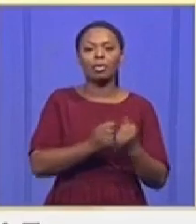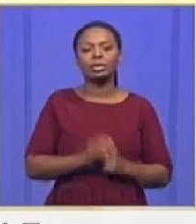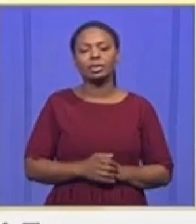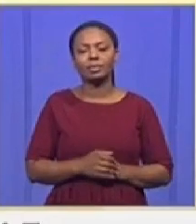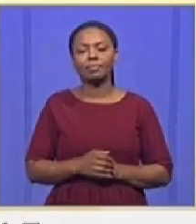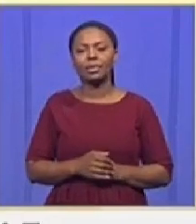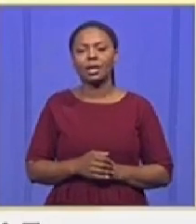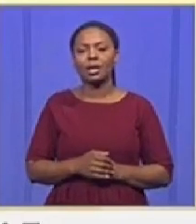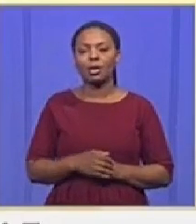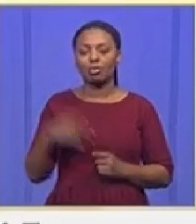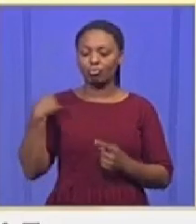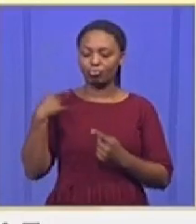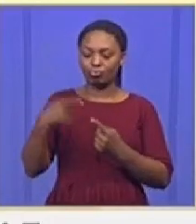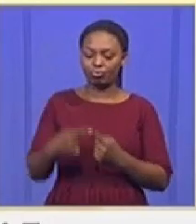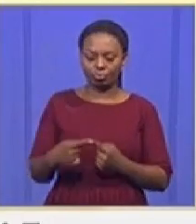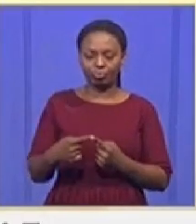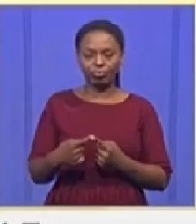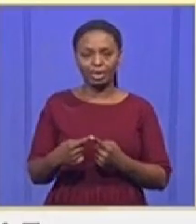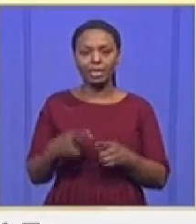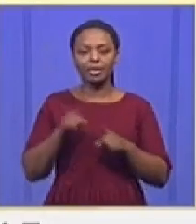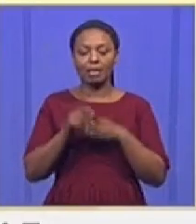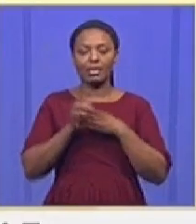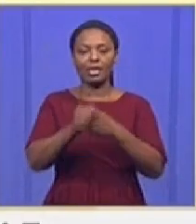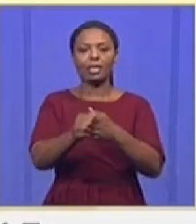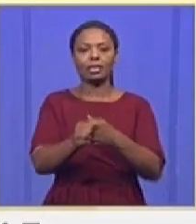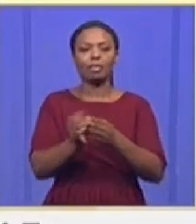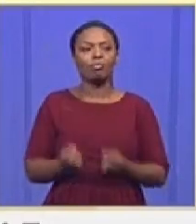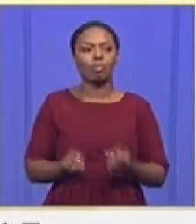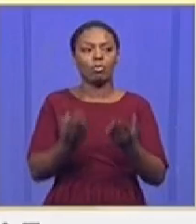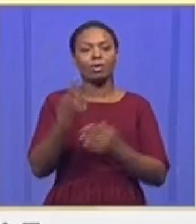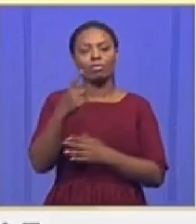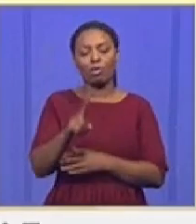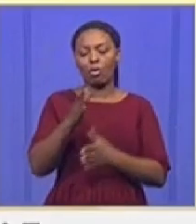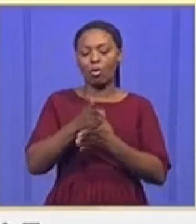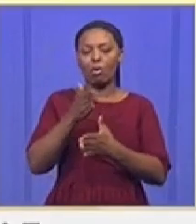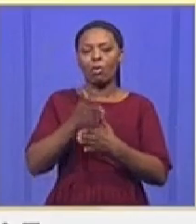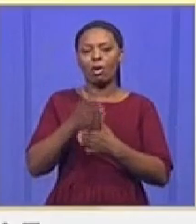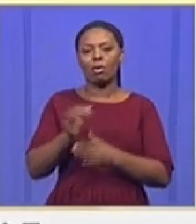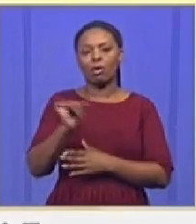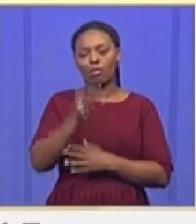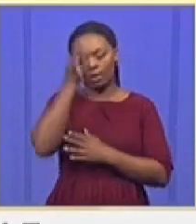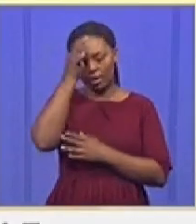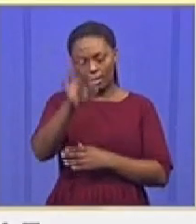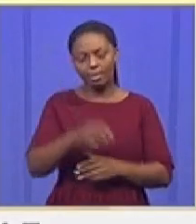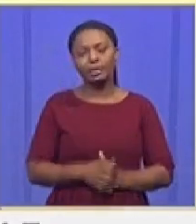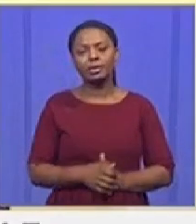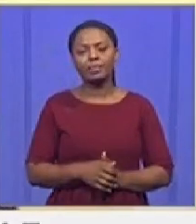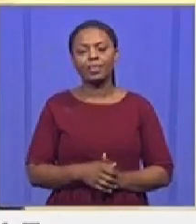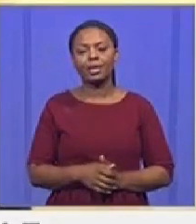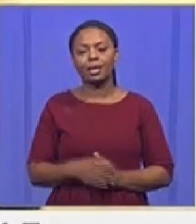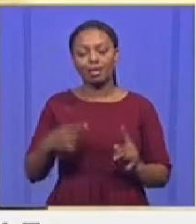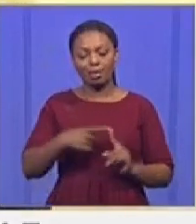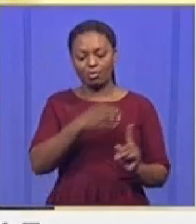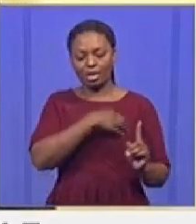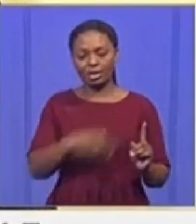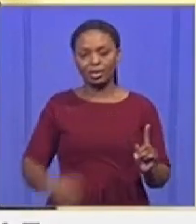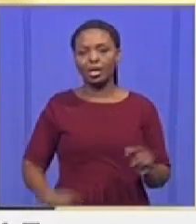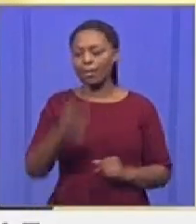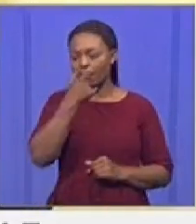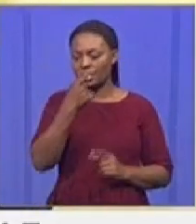his term and for the leadership he has provided to the work of government. President Ramaphosa will